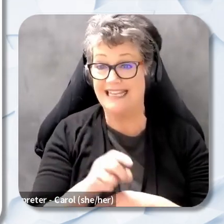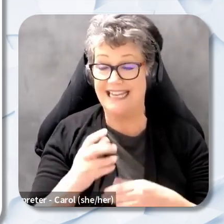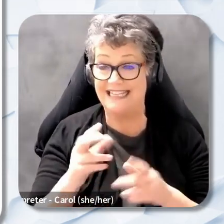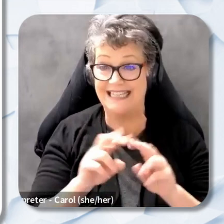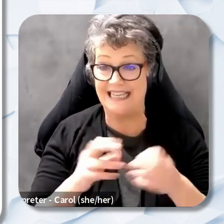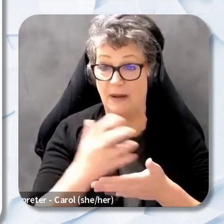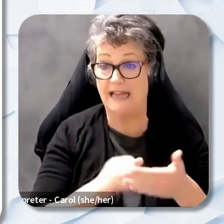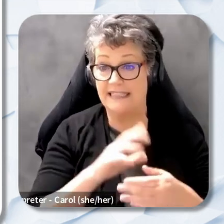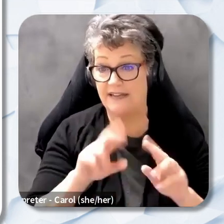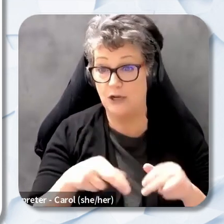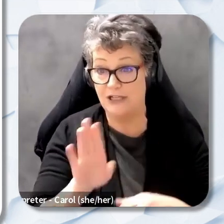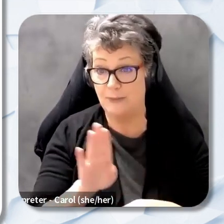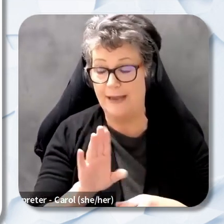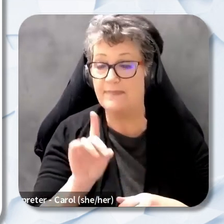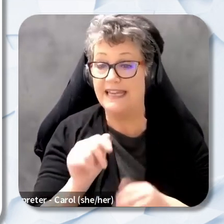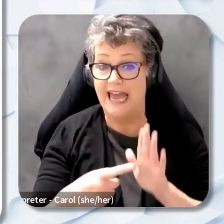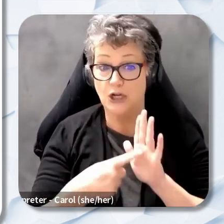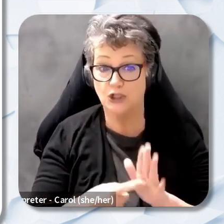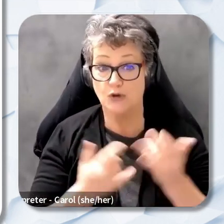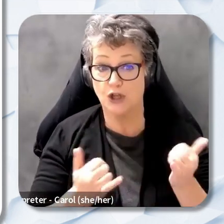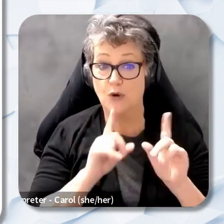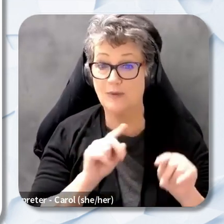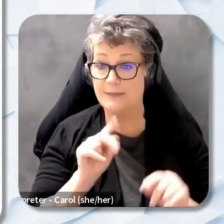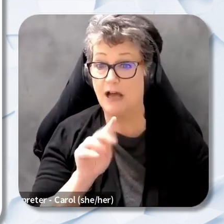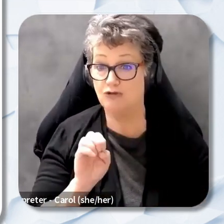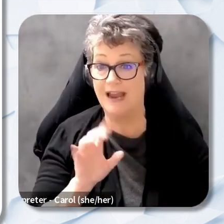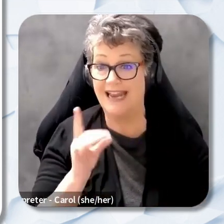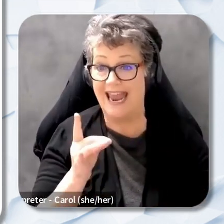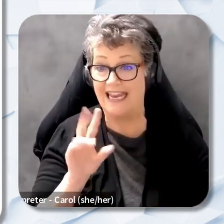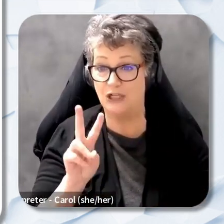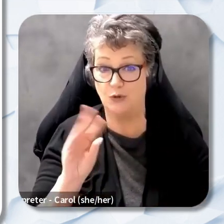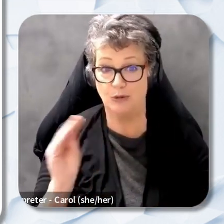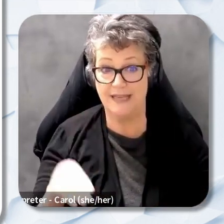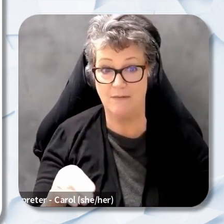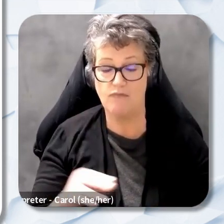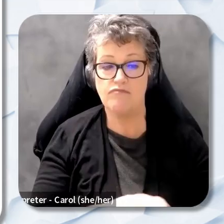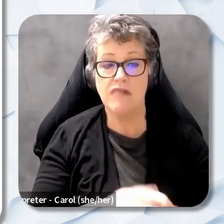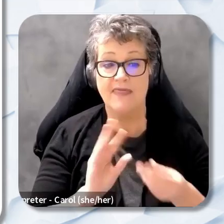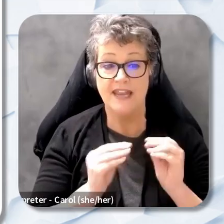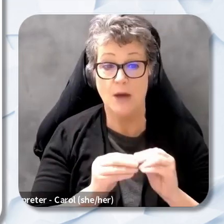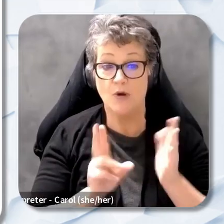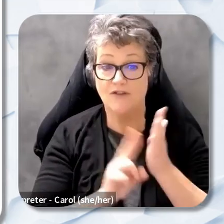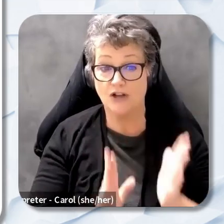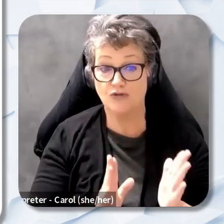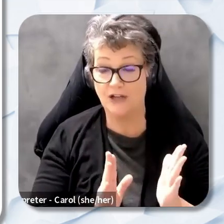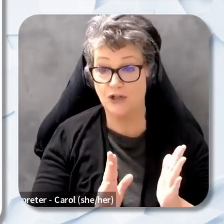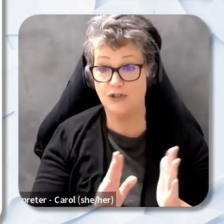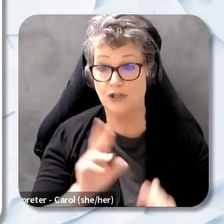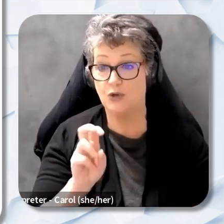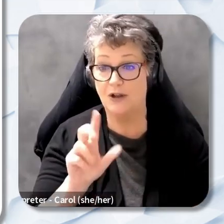Region B, the data shows the current response rate, we're at 82%, and the number of contractors